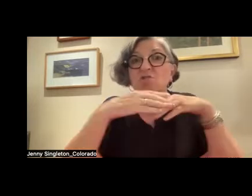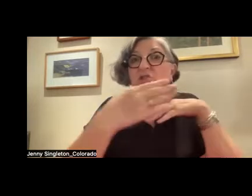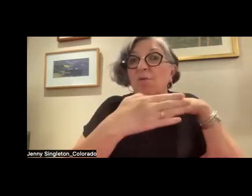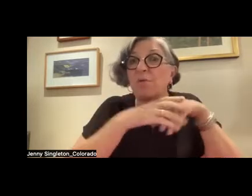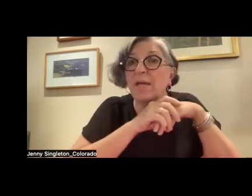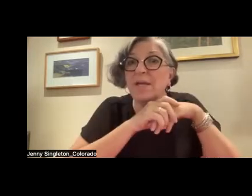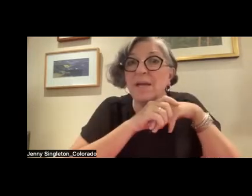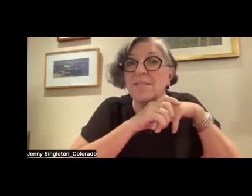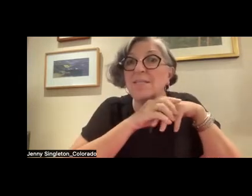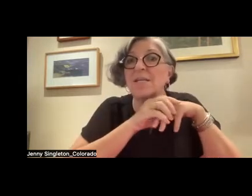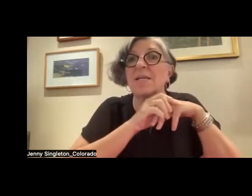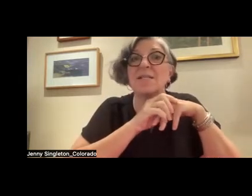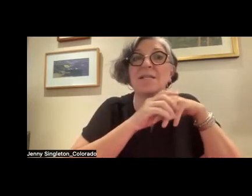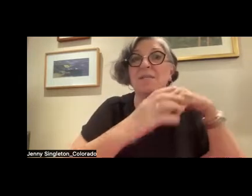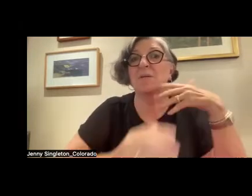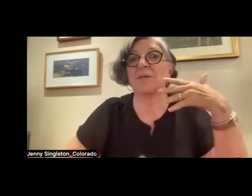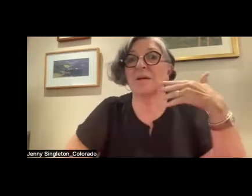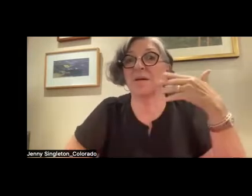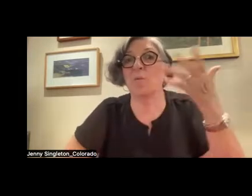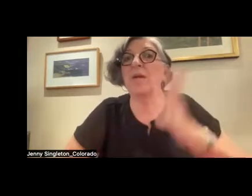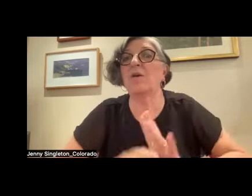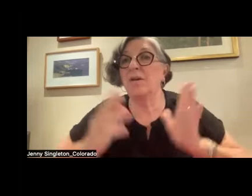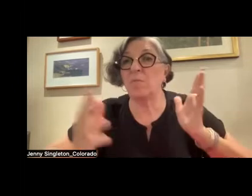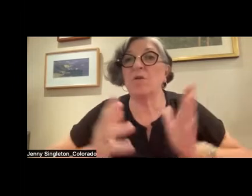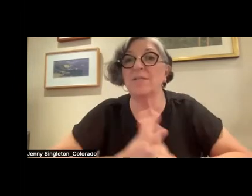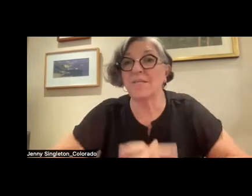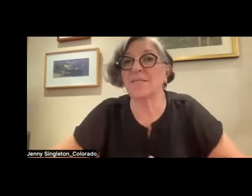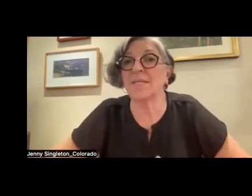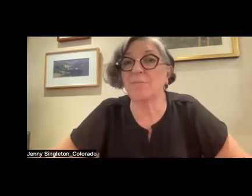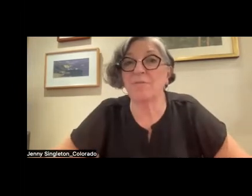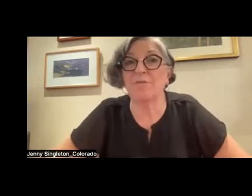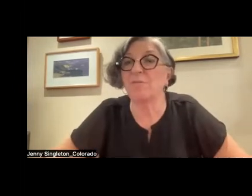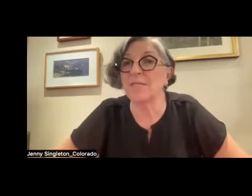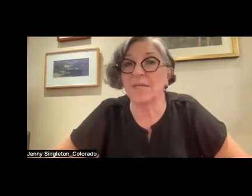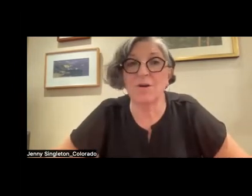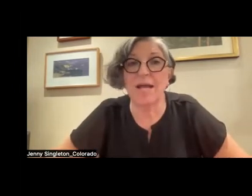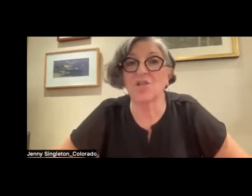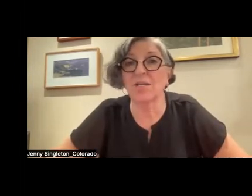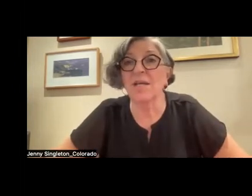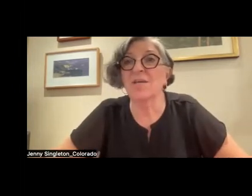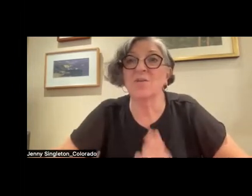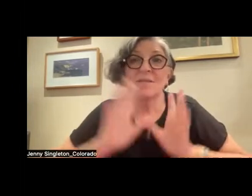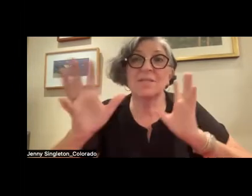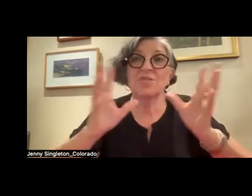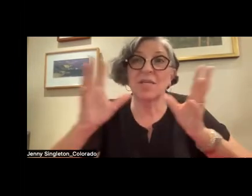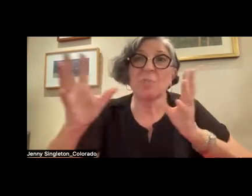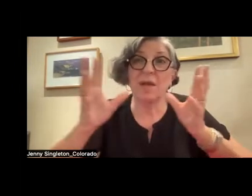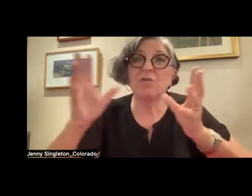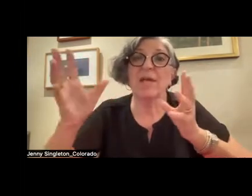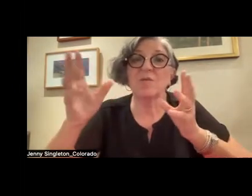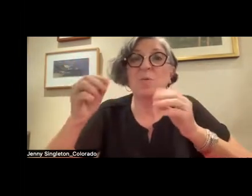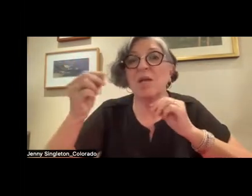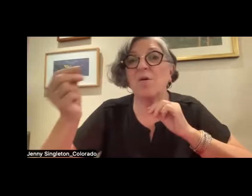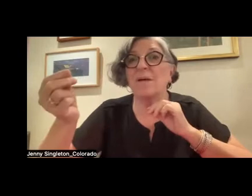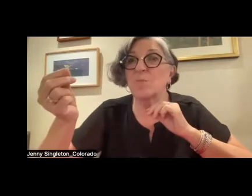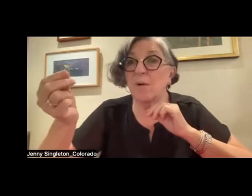signers are slower at recognizing signs and exhibited weaker neighborhood density by frequency interaction. So this is interesting. It